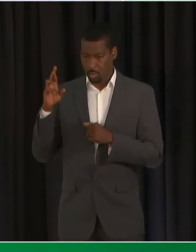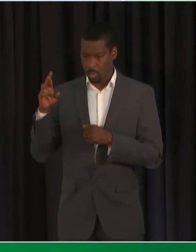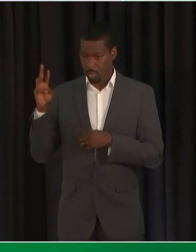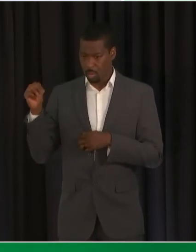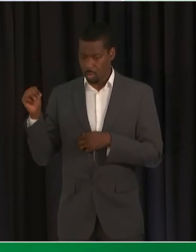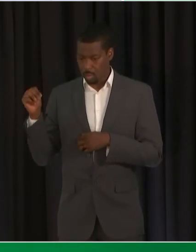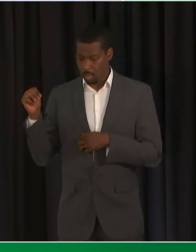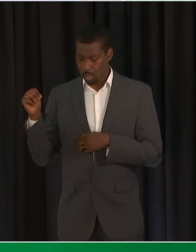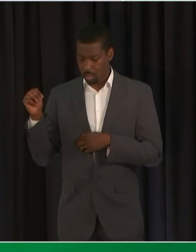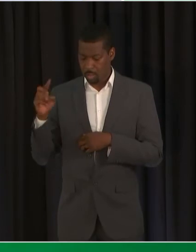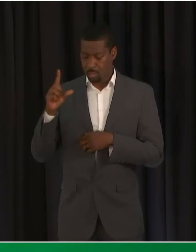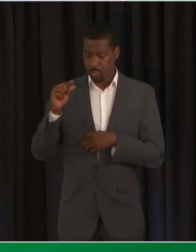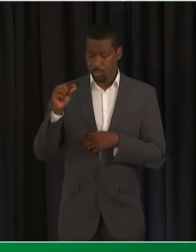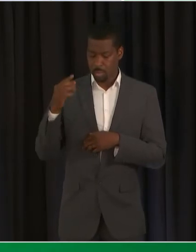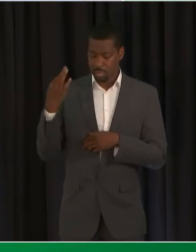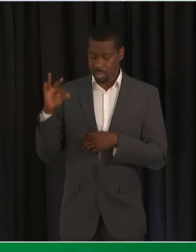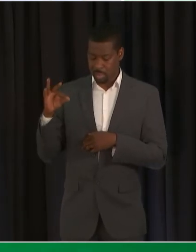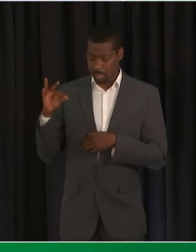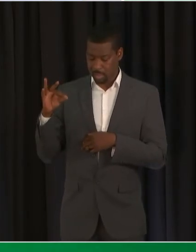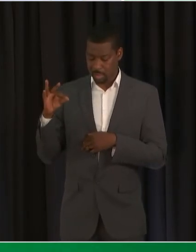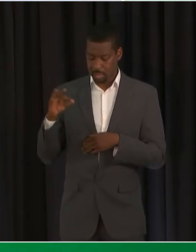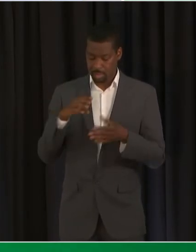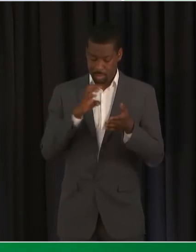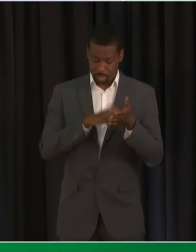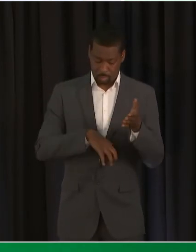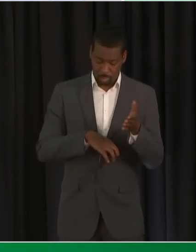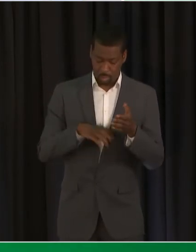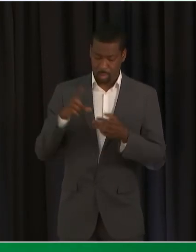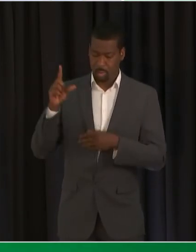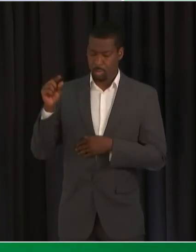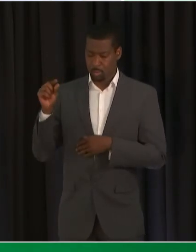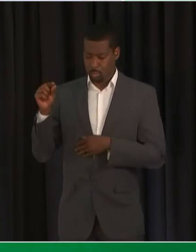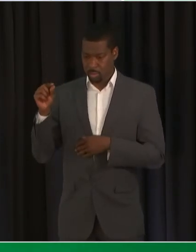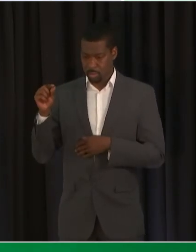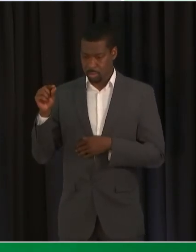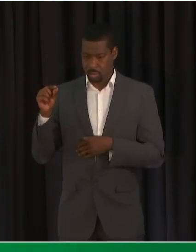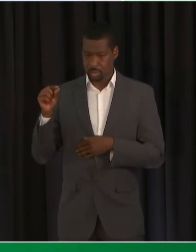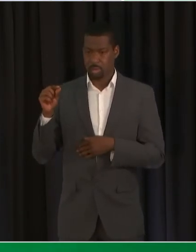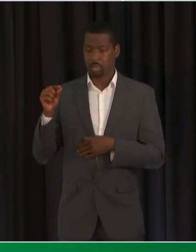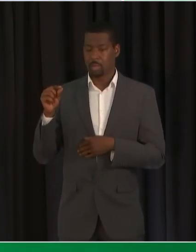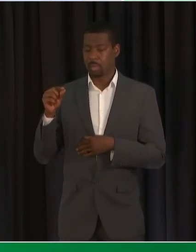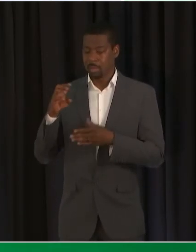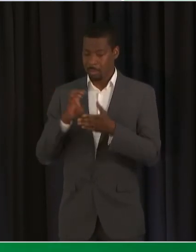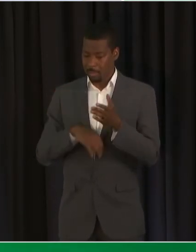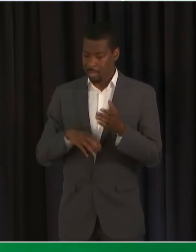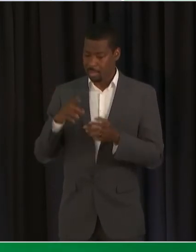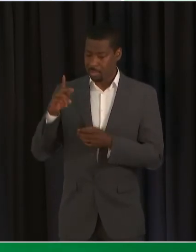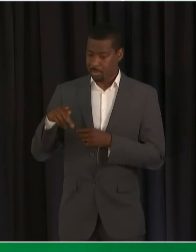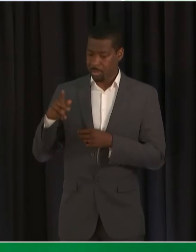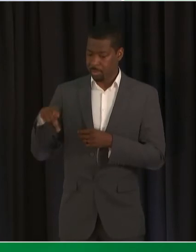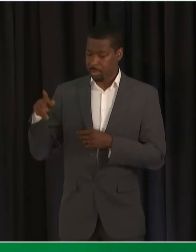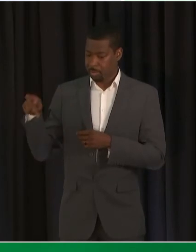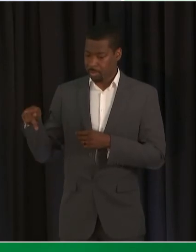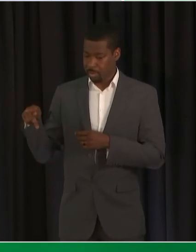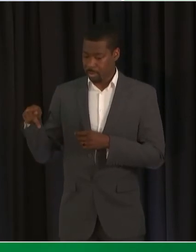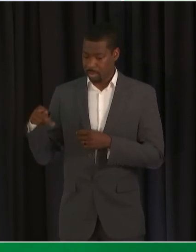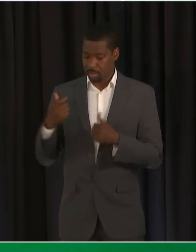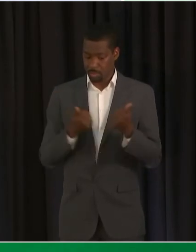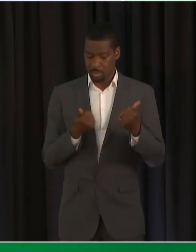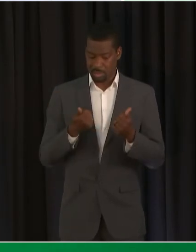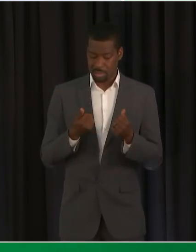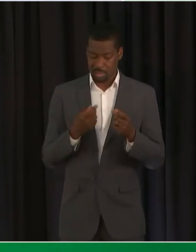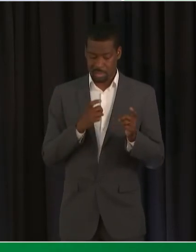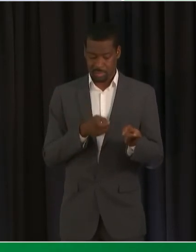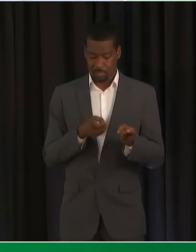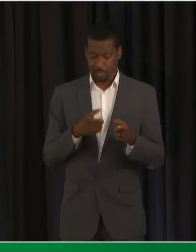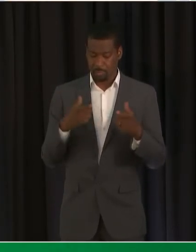RRF. You take the 2019, you subtract your 2020 gross receipts minus your PPP, and whichever gives